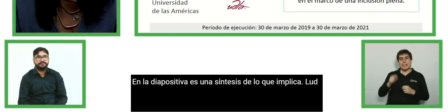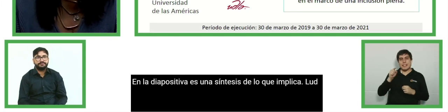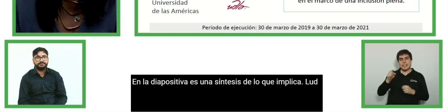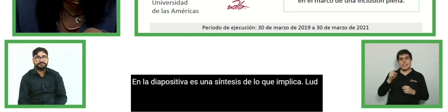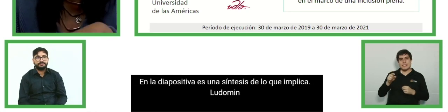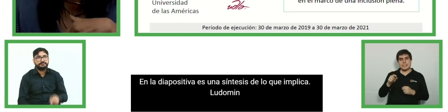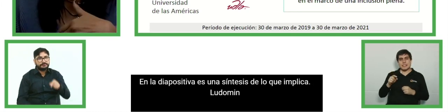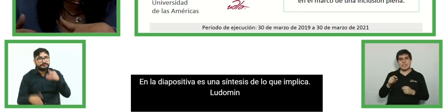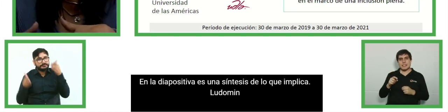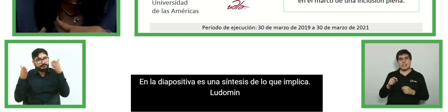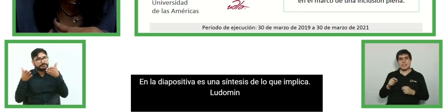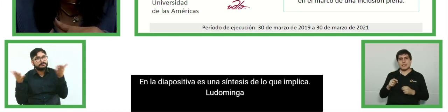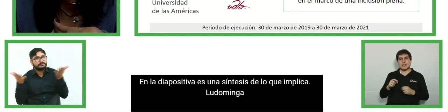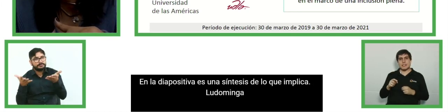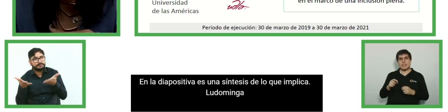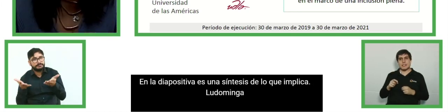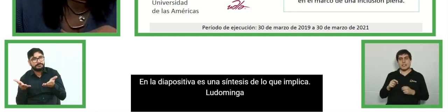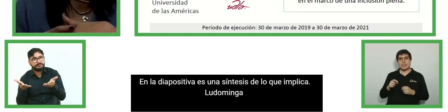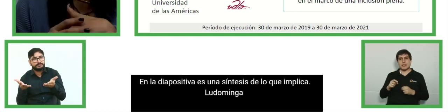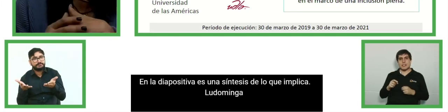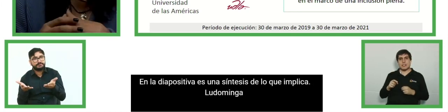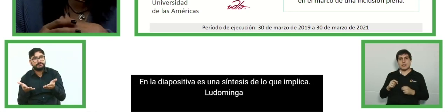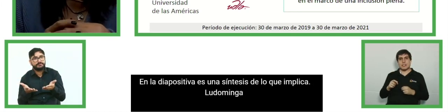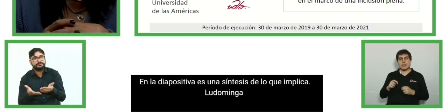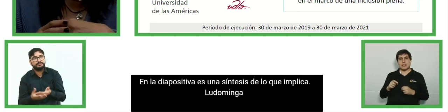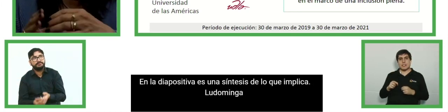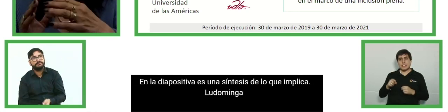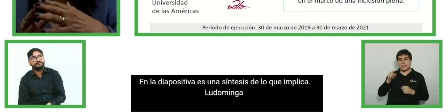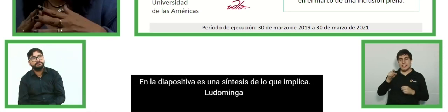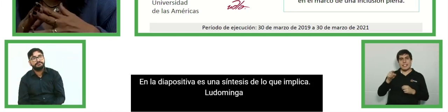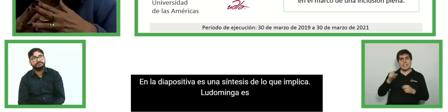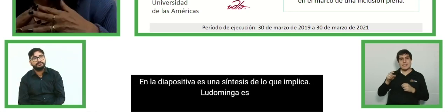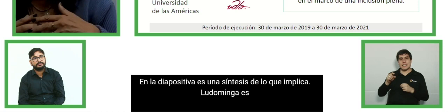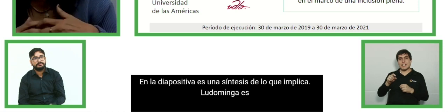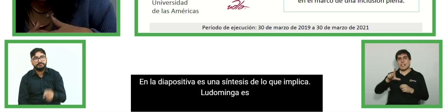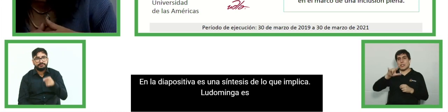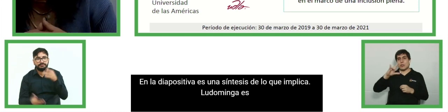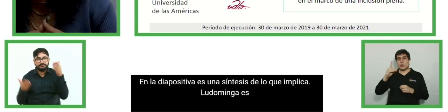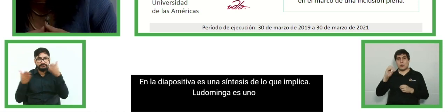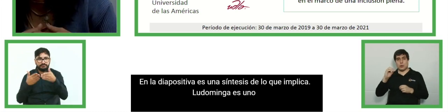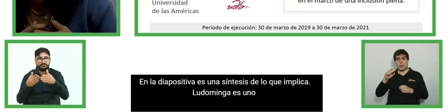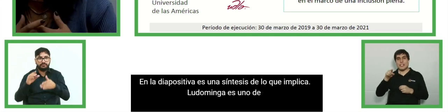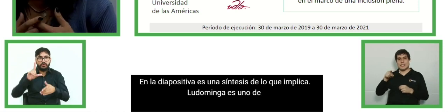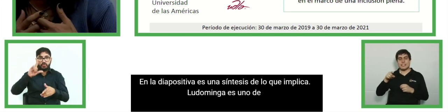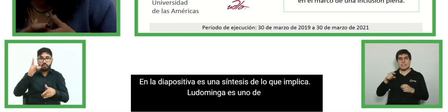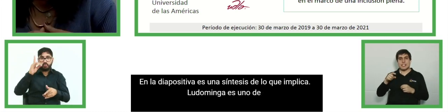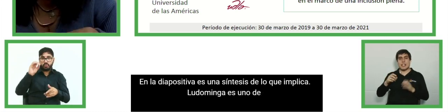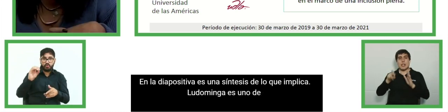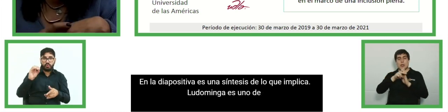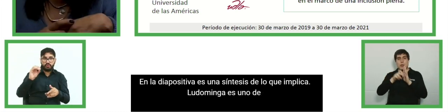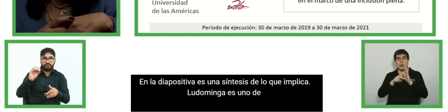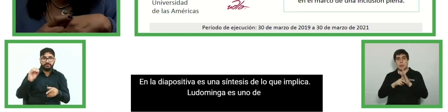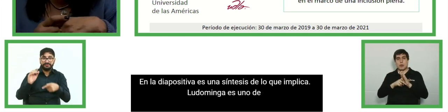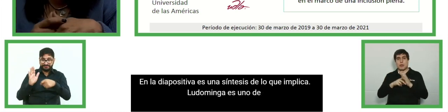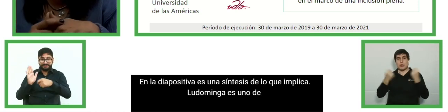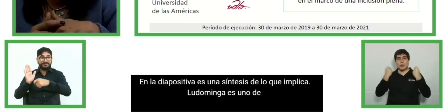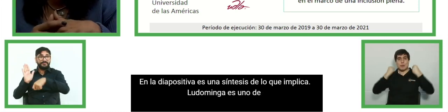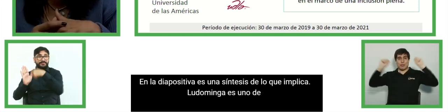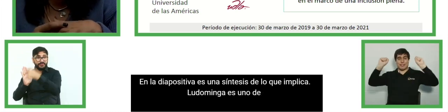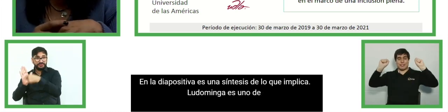There, yeah, Ludominga is one of the projects that won a national prize of funding for